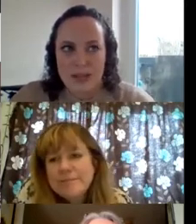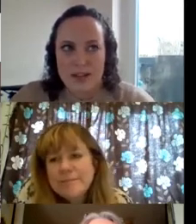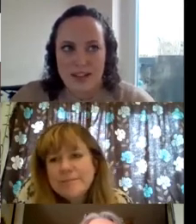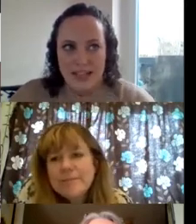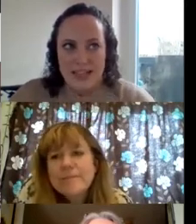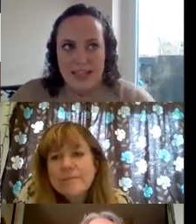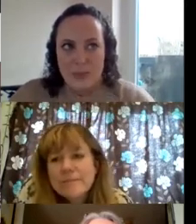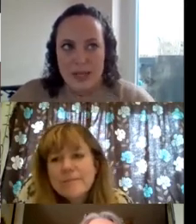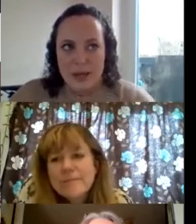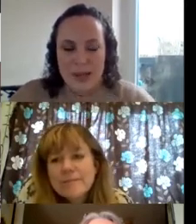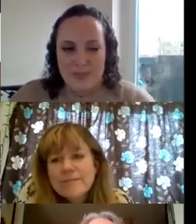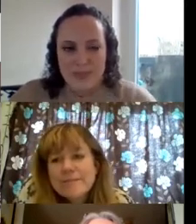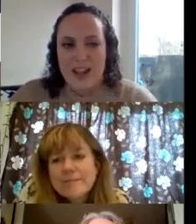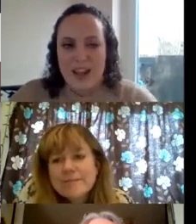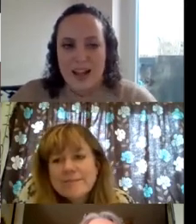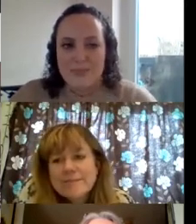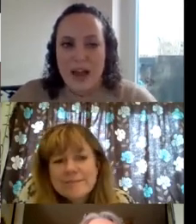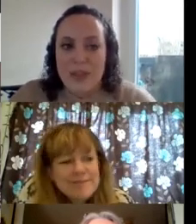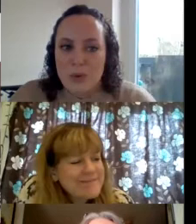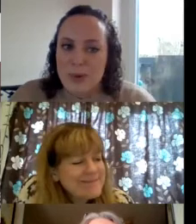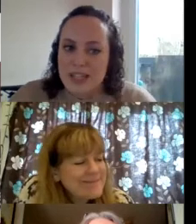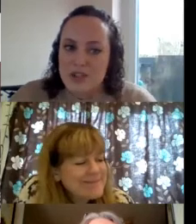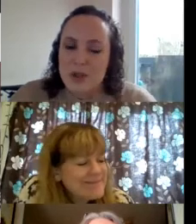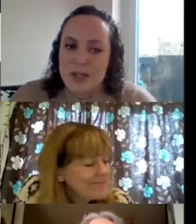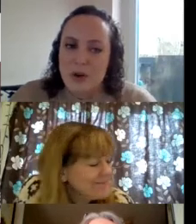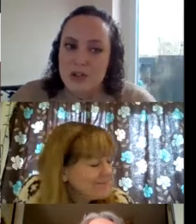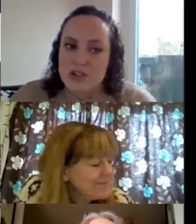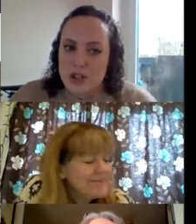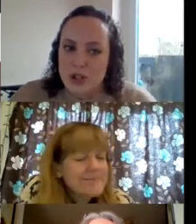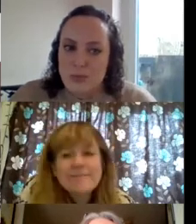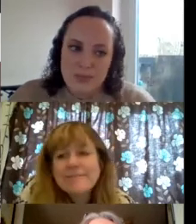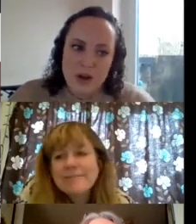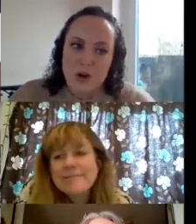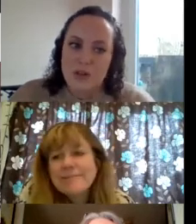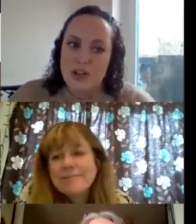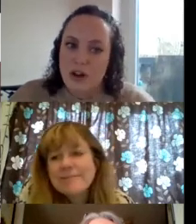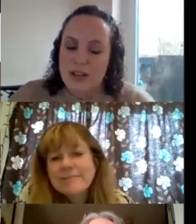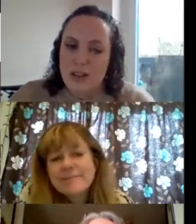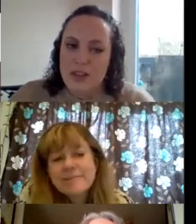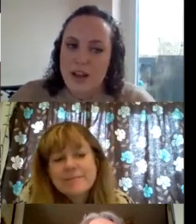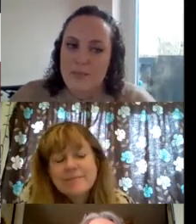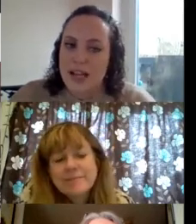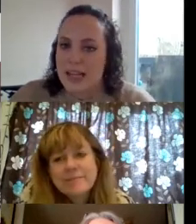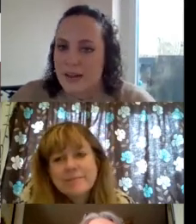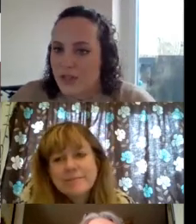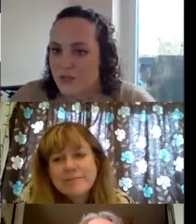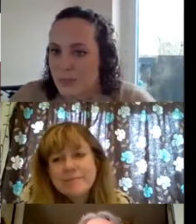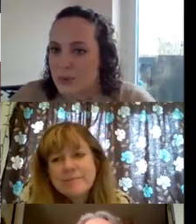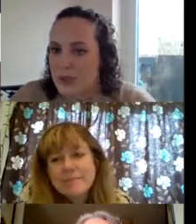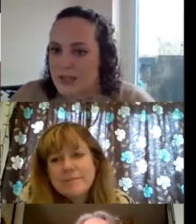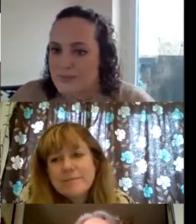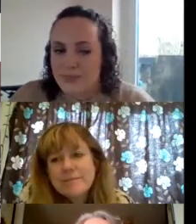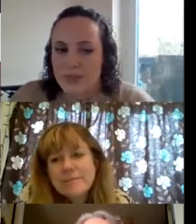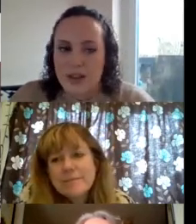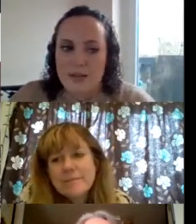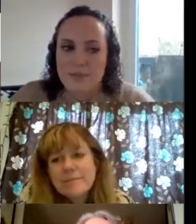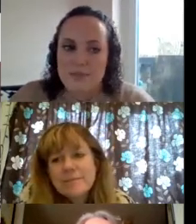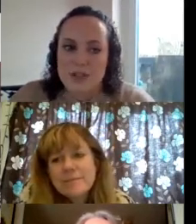over a week and a bit. And then we'll be interviewing on Zoom on the 9th and 11th of